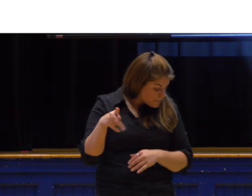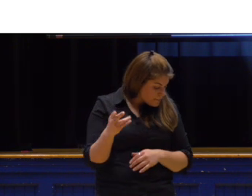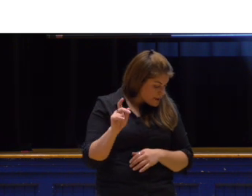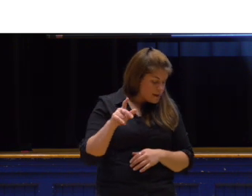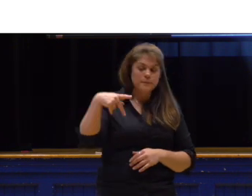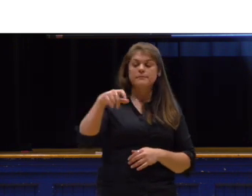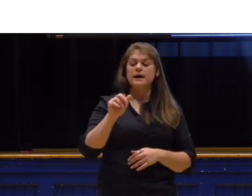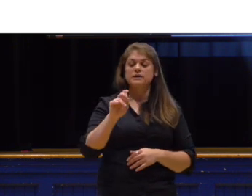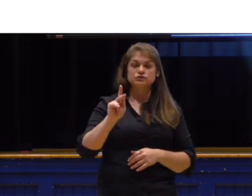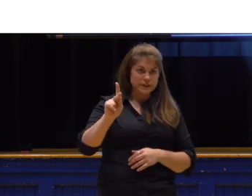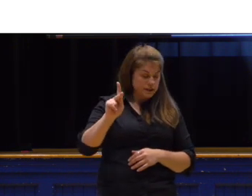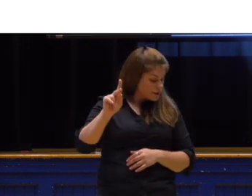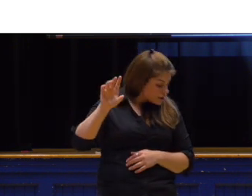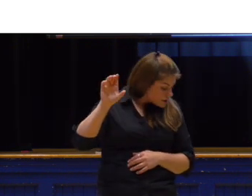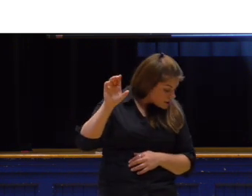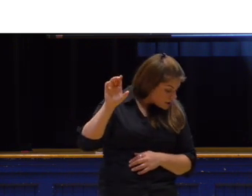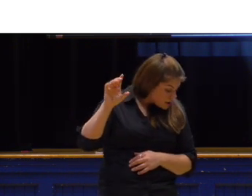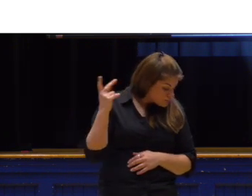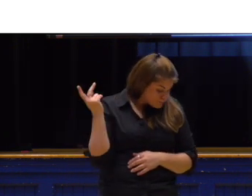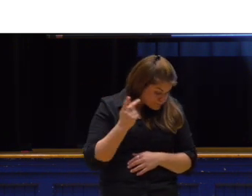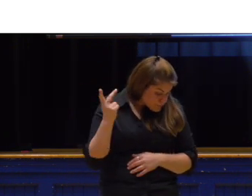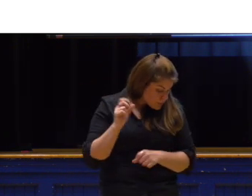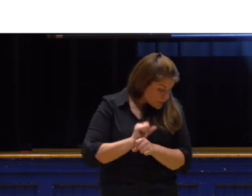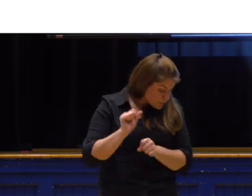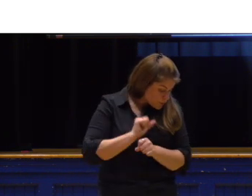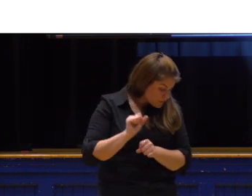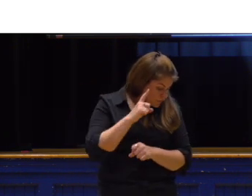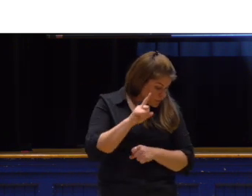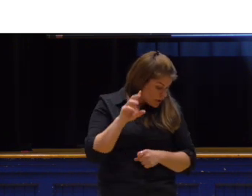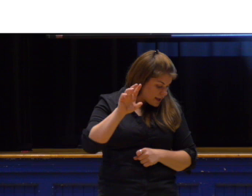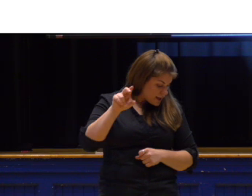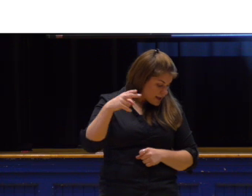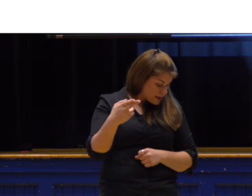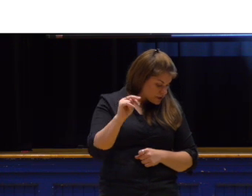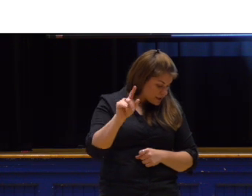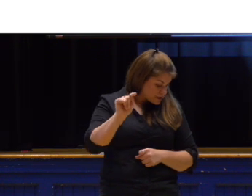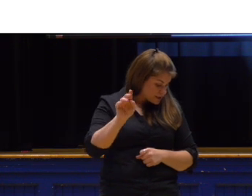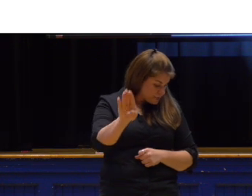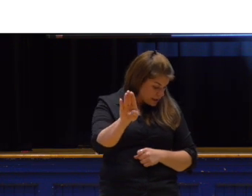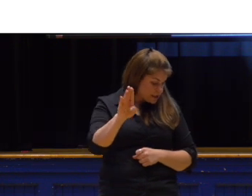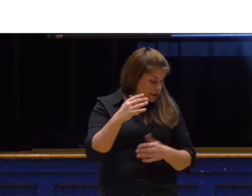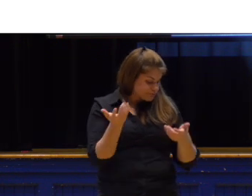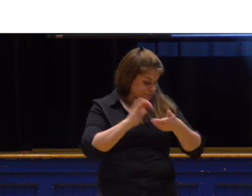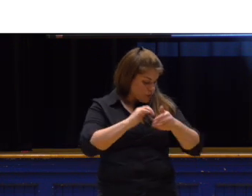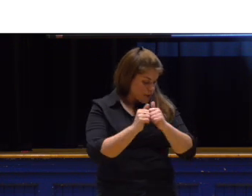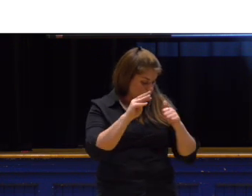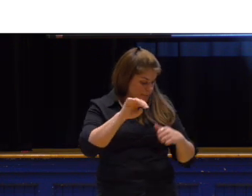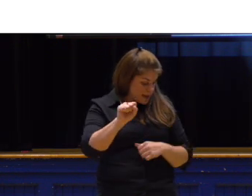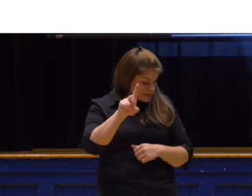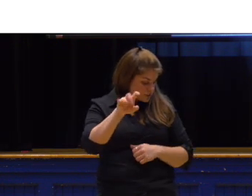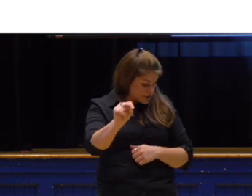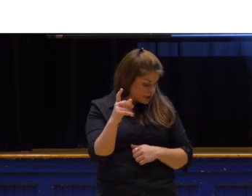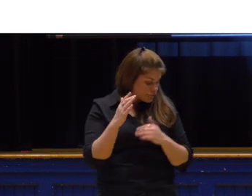for HNTB, and we are supporting MassDOT for public involvement for the construction phase of the project.